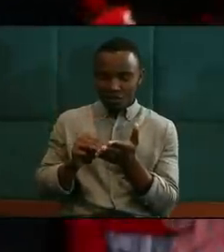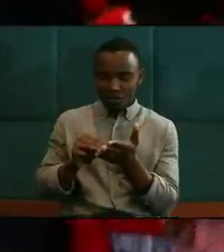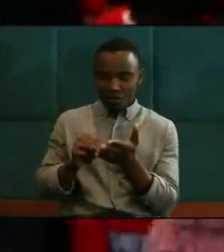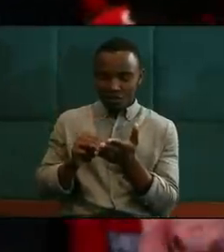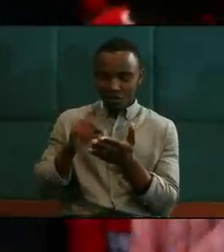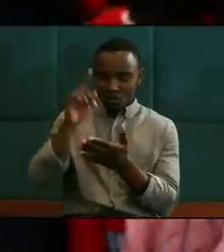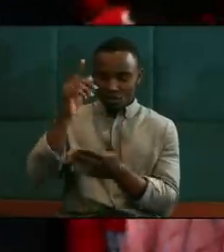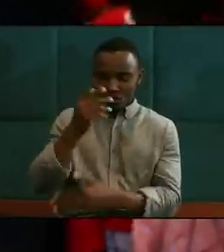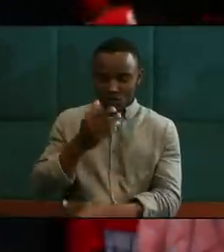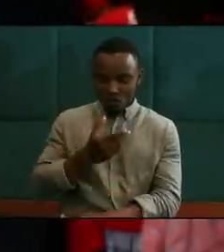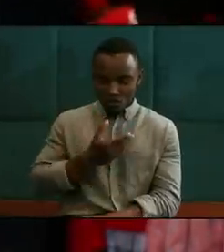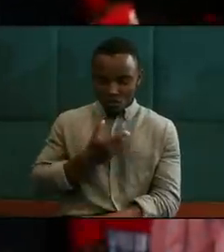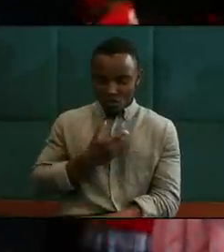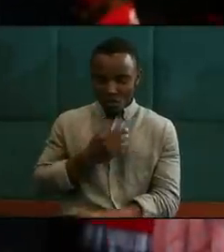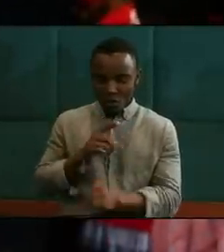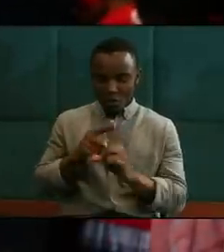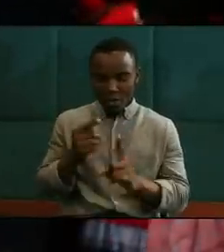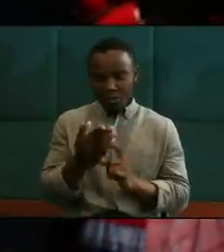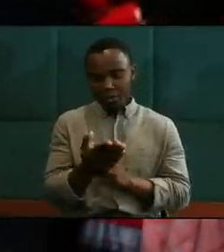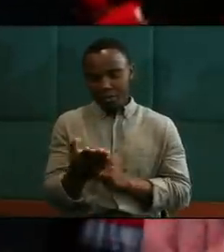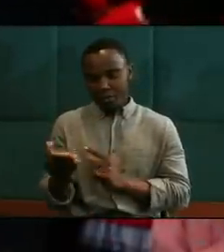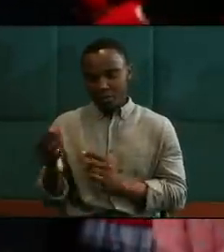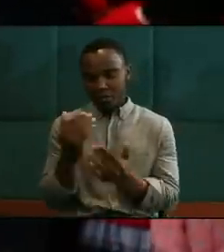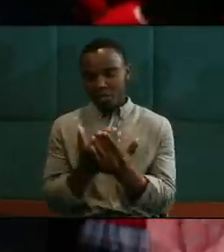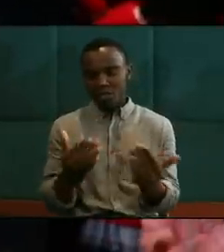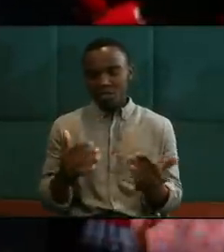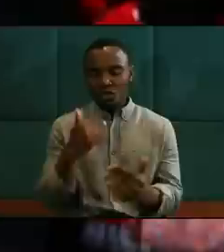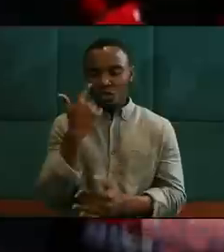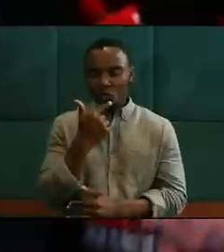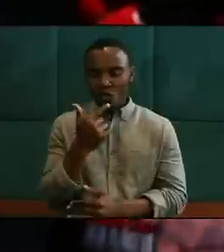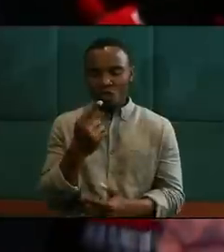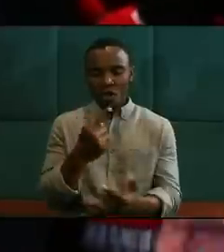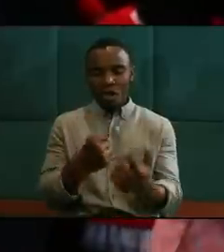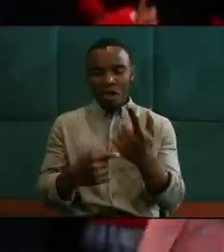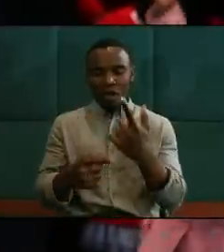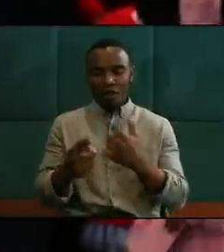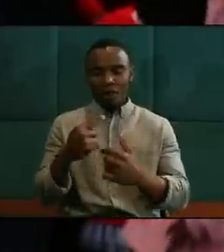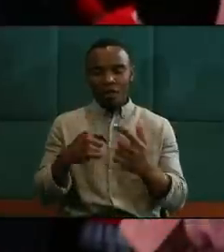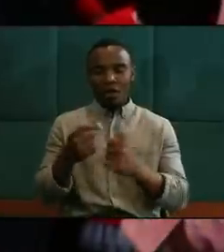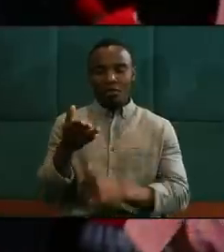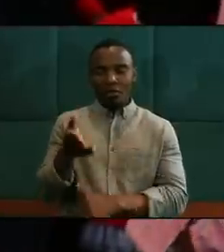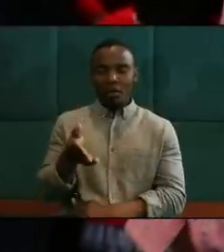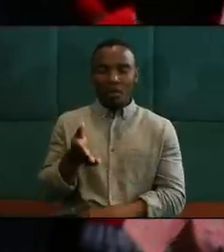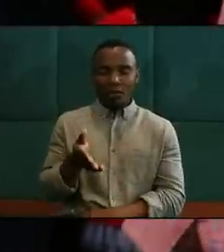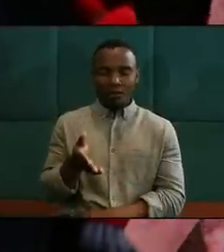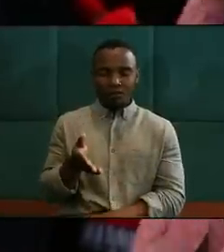but these of your children who have made their way to the altar here,